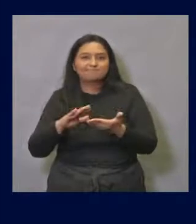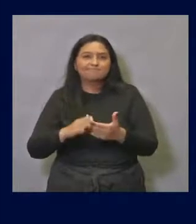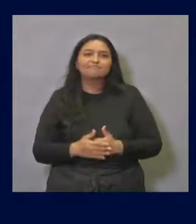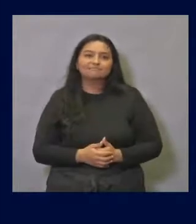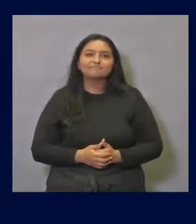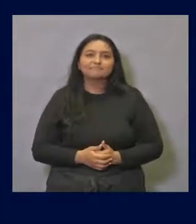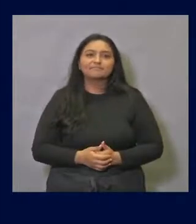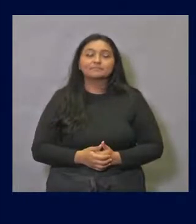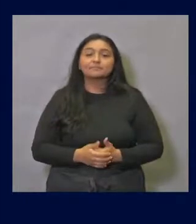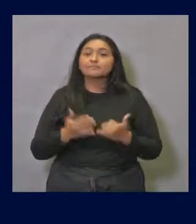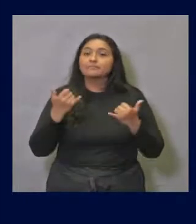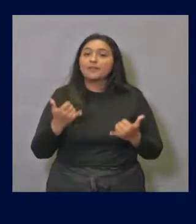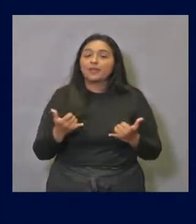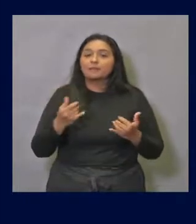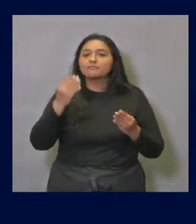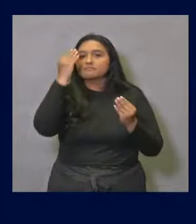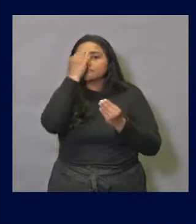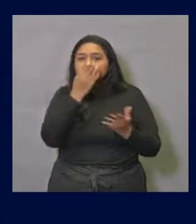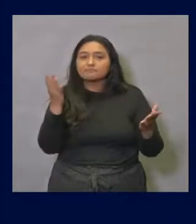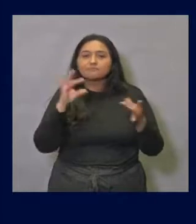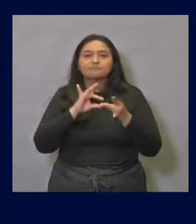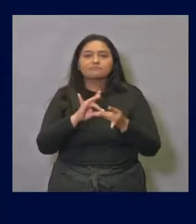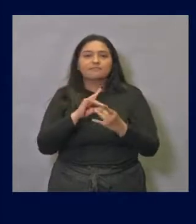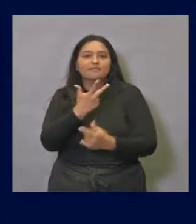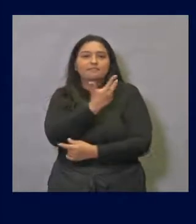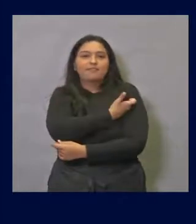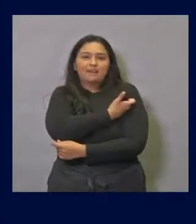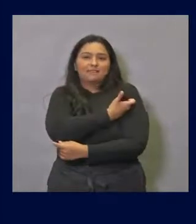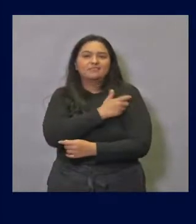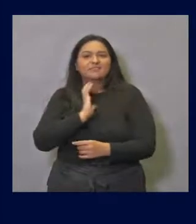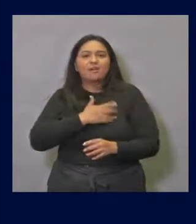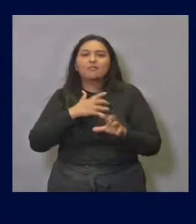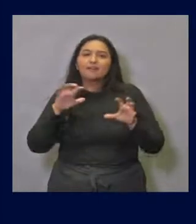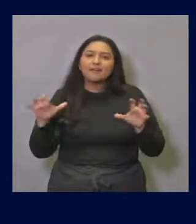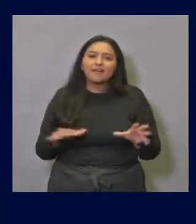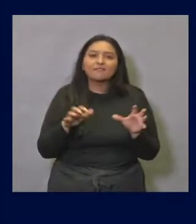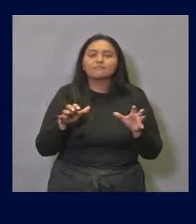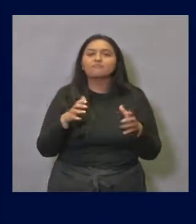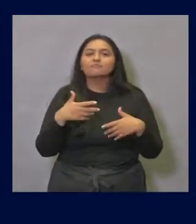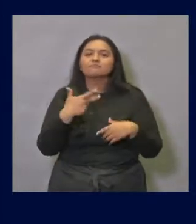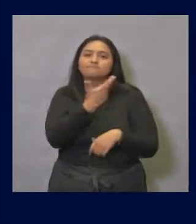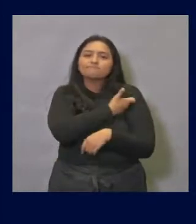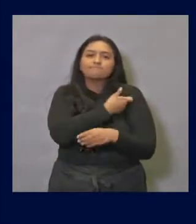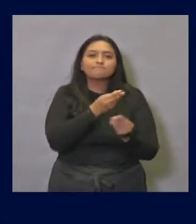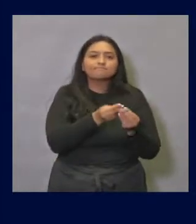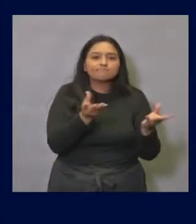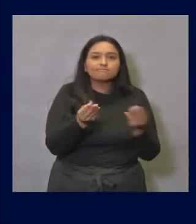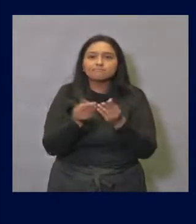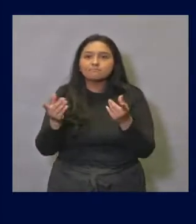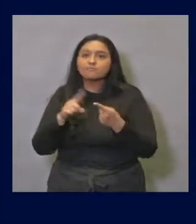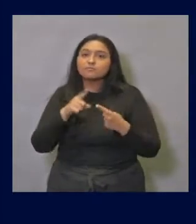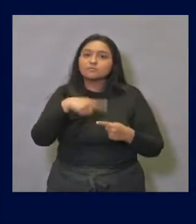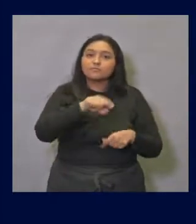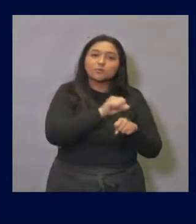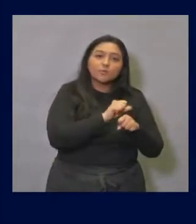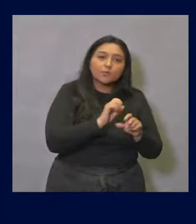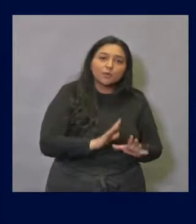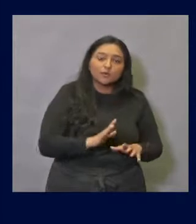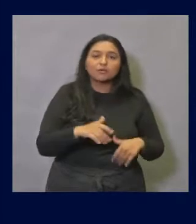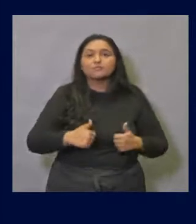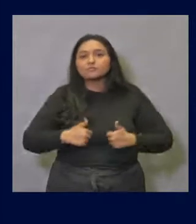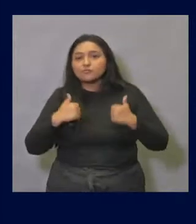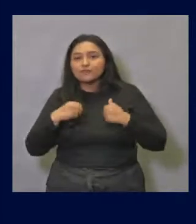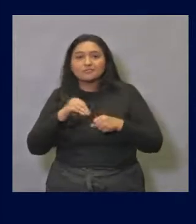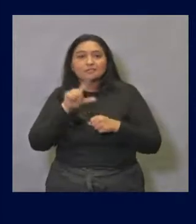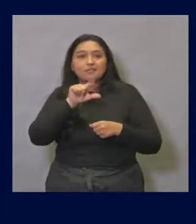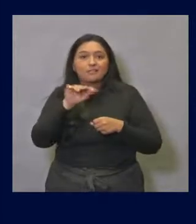To update you on current overall efforts to vaccinate residents and workers in LA County, as of April 4th, we've